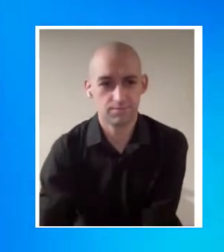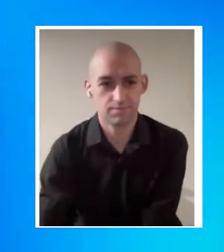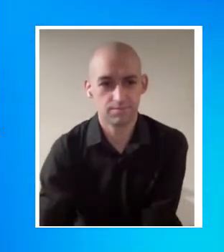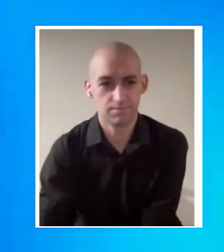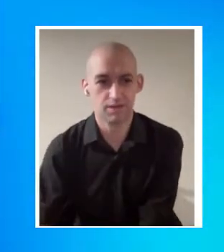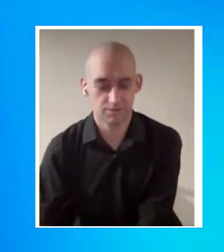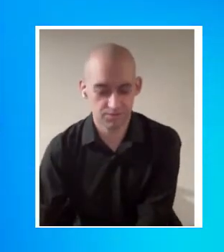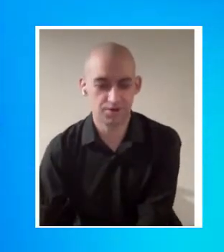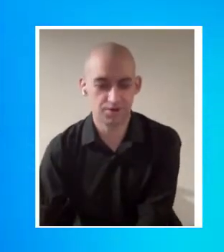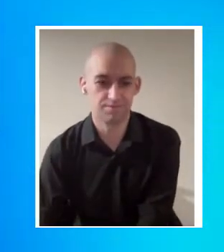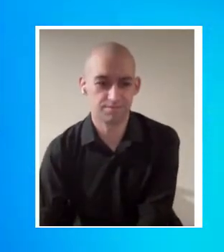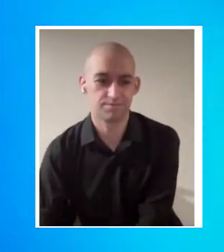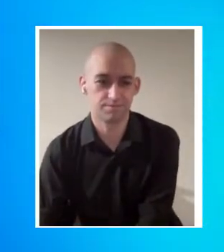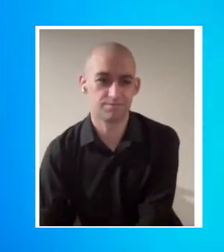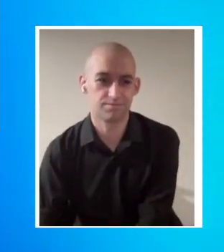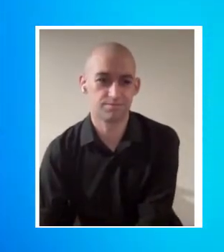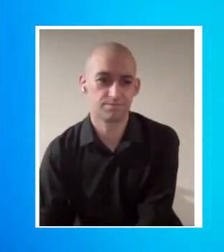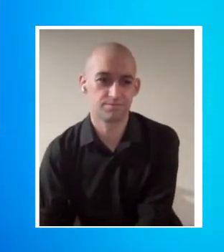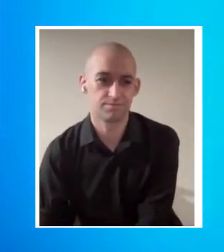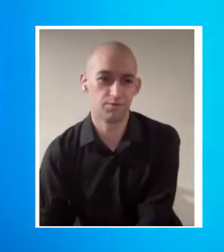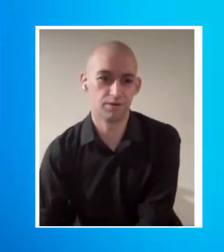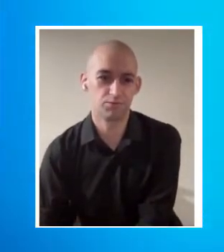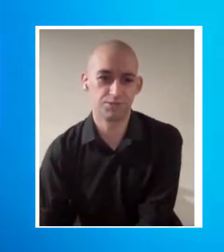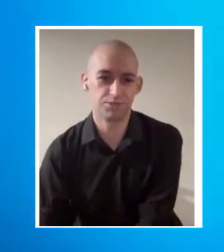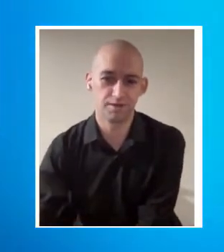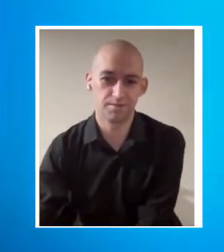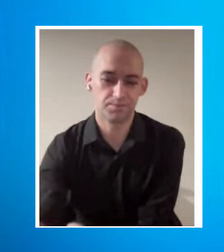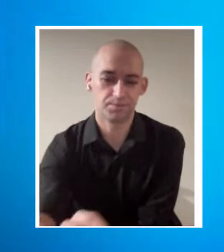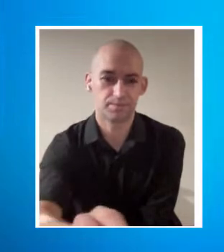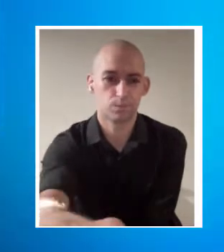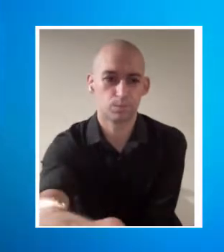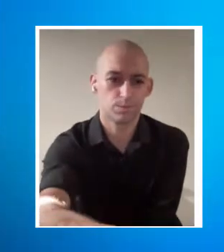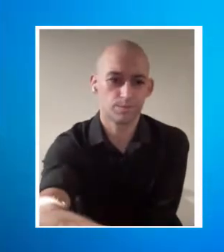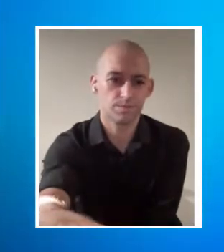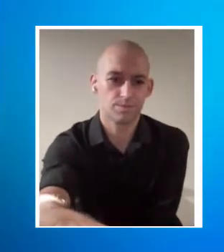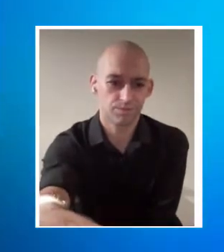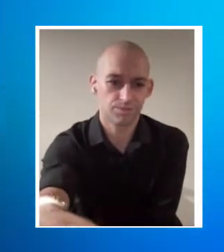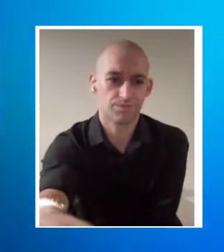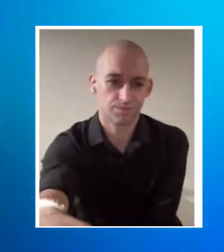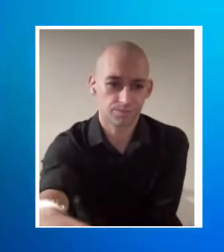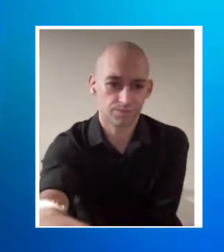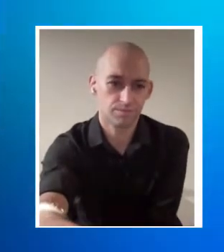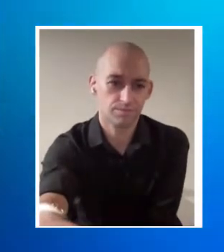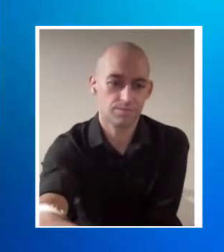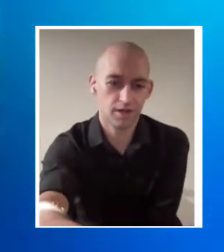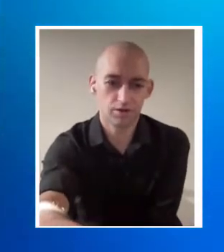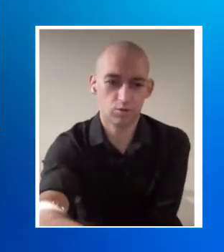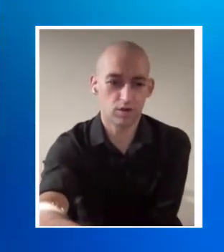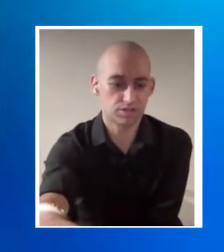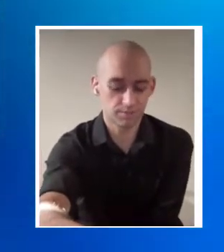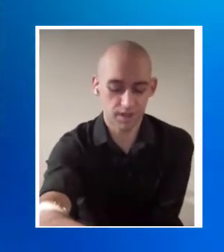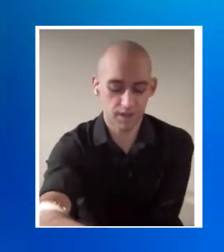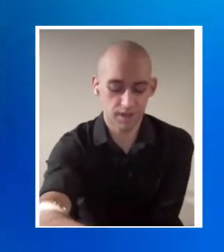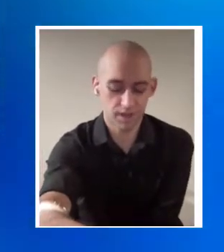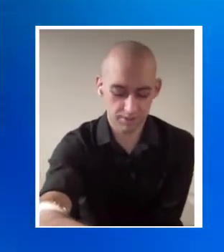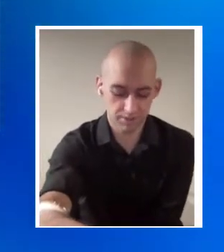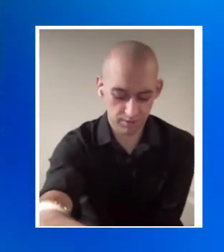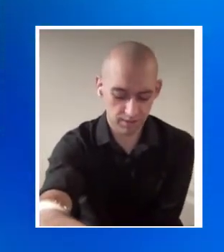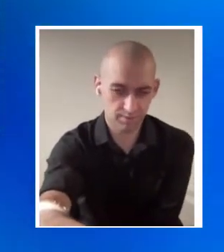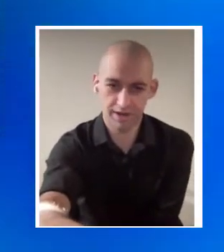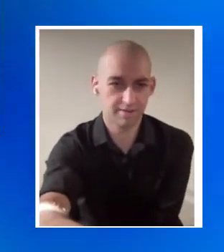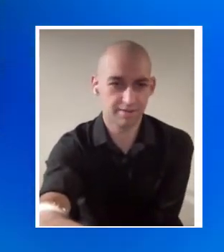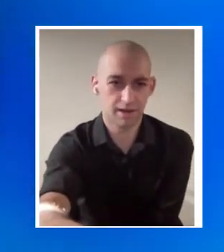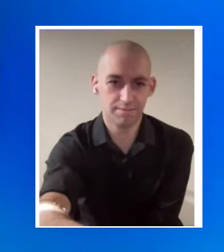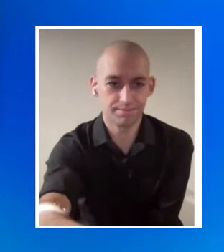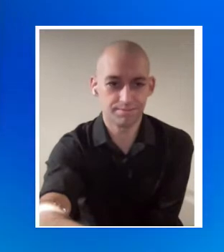$23,500. Yeah. I can just round off. I really appreciate that. Okay. Any other questions? I'm happy to respond